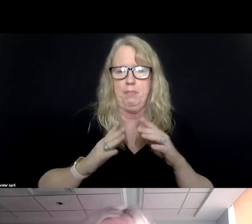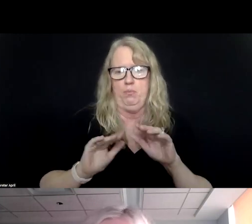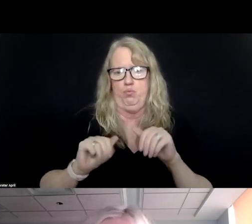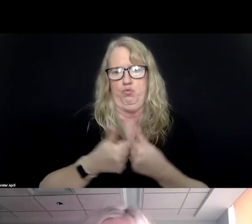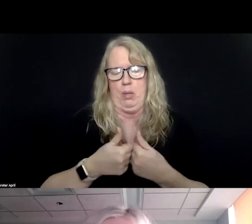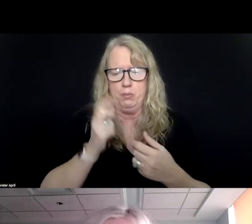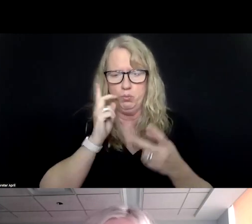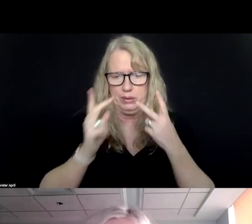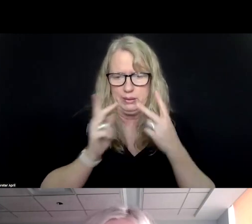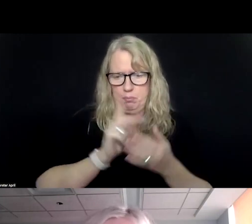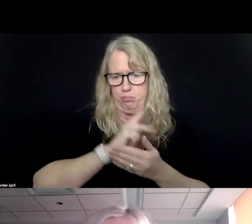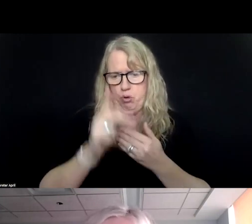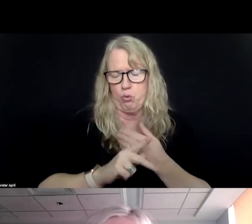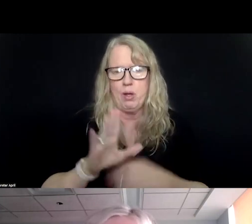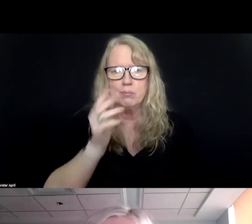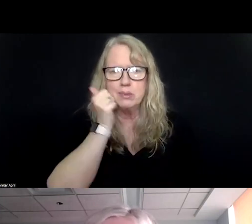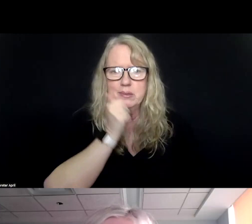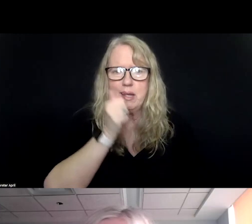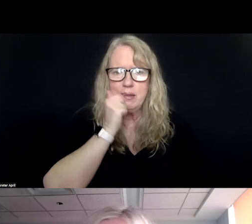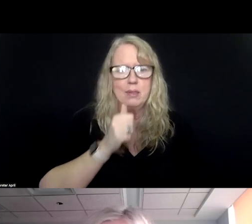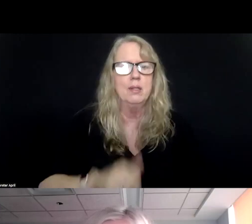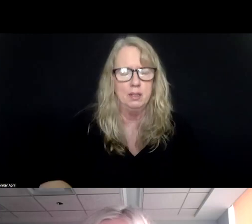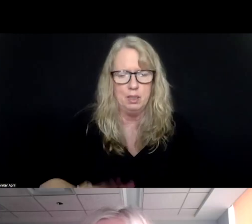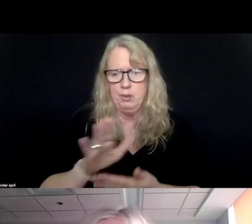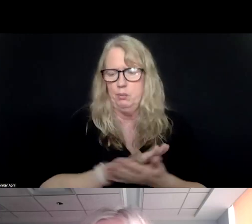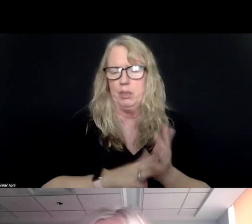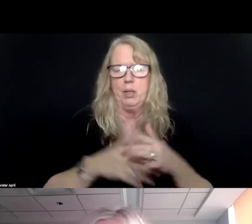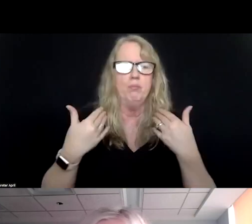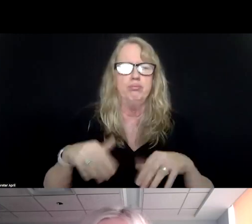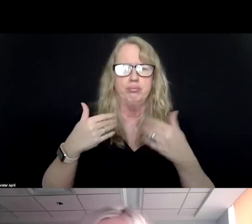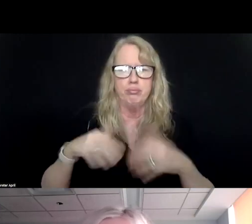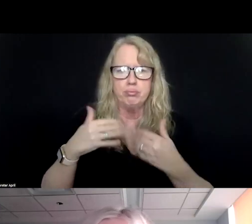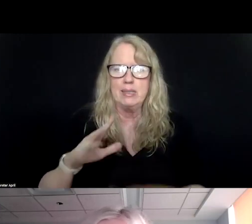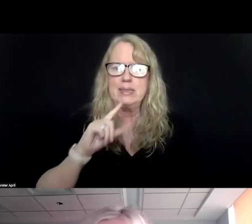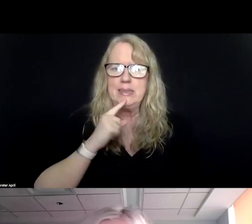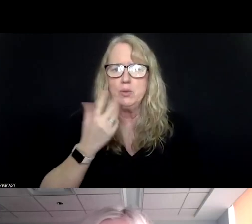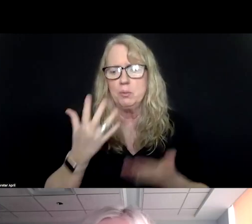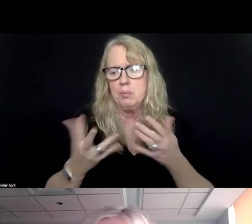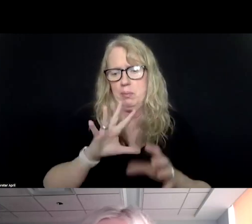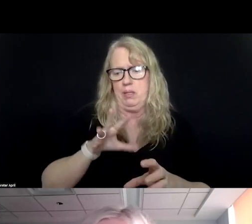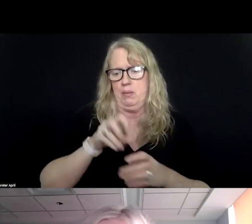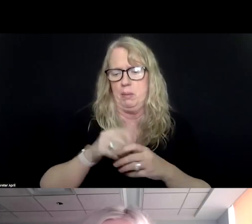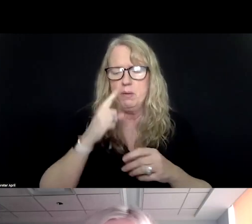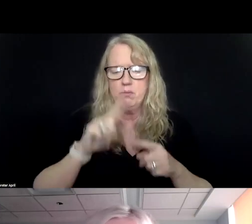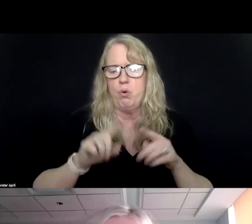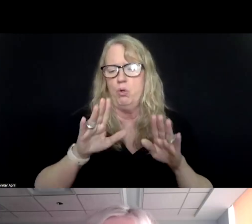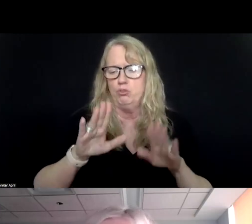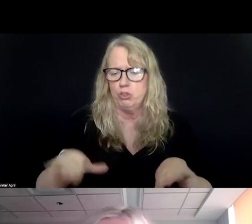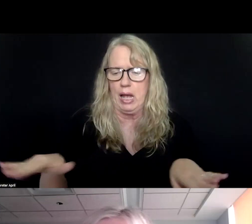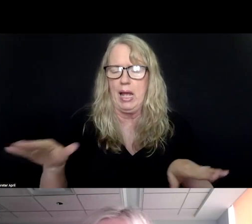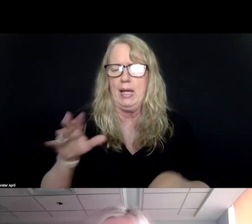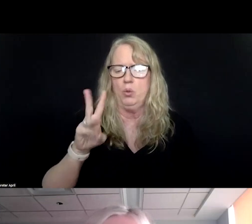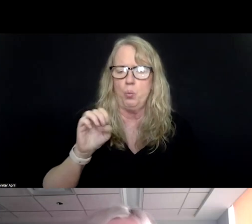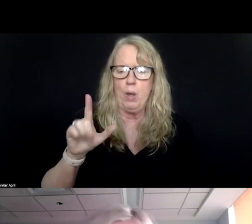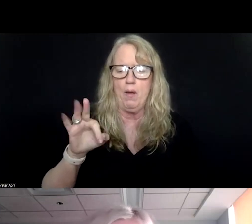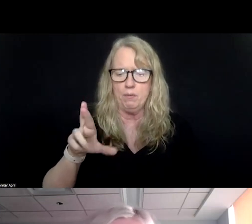our programs on a daily basis, they can become so serious that it might lead to involvement of child welfare and in some cases loss